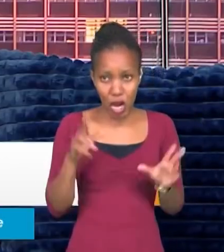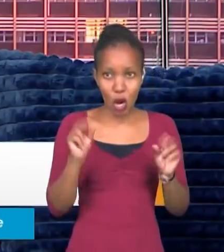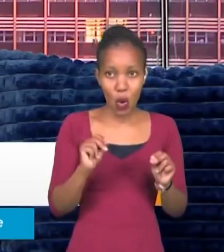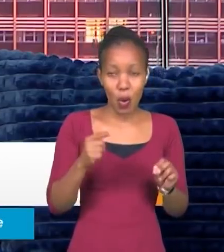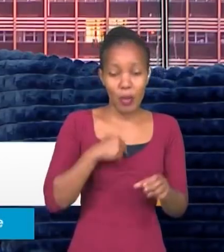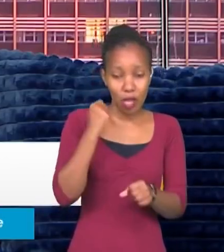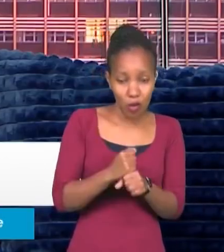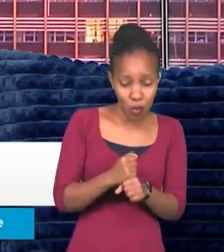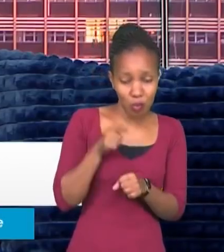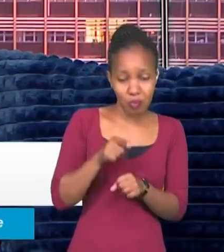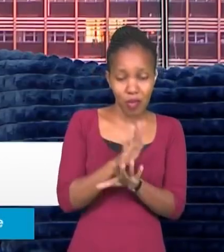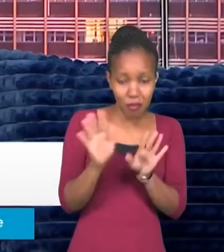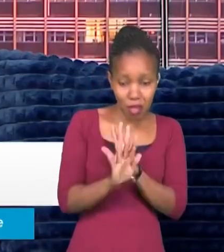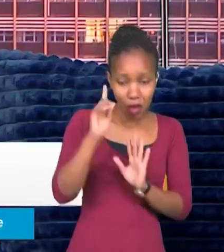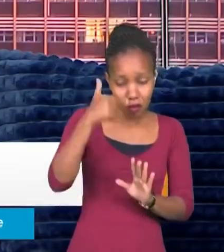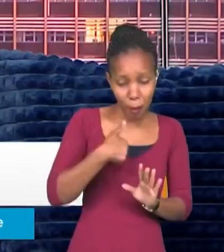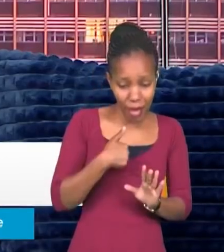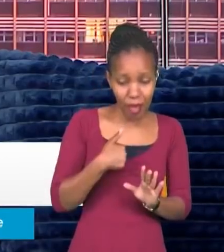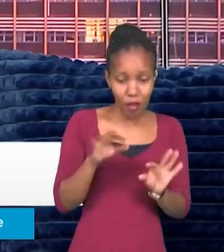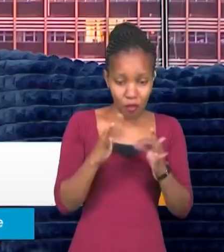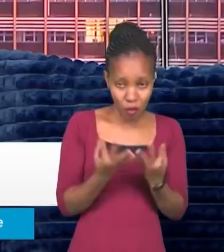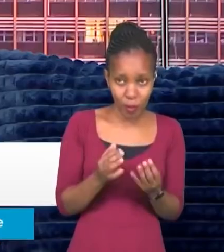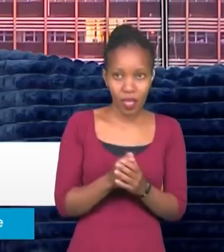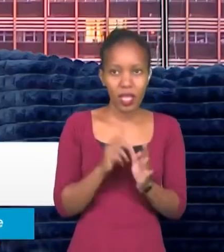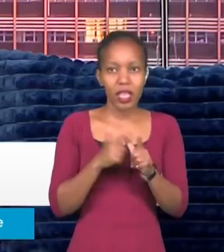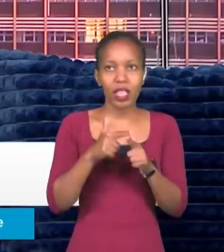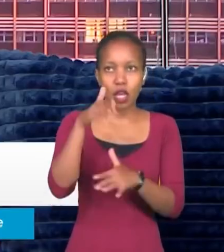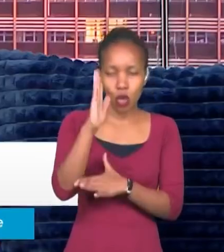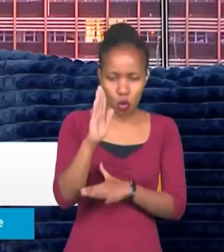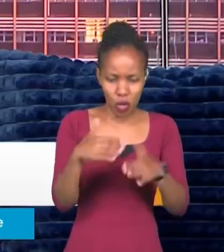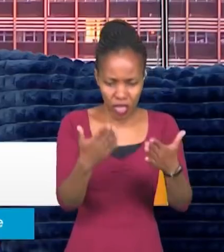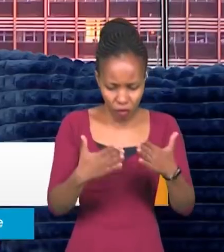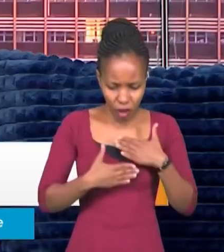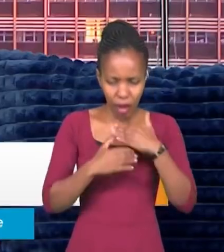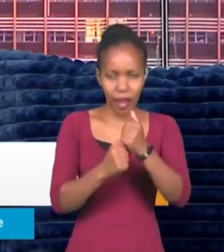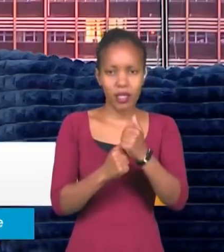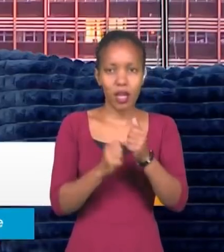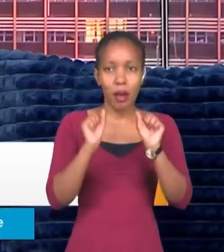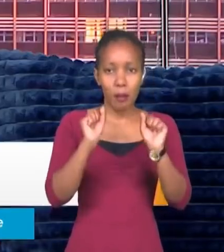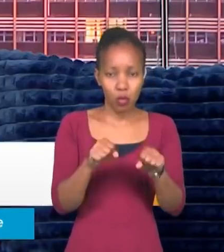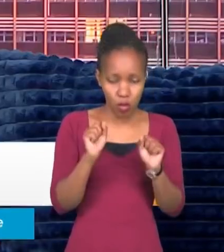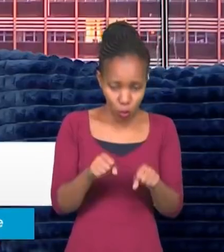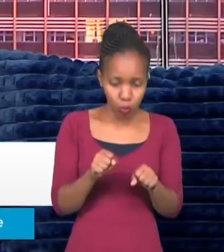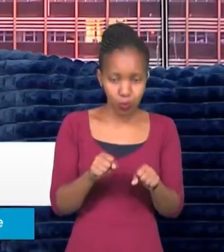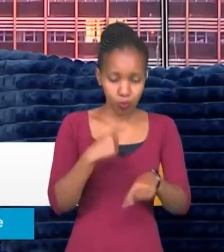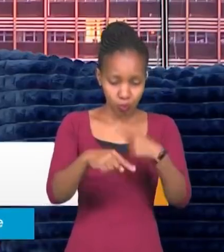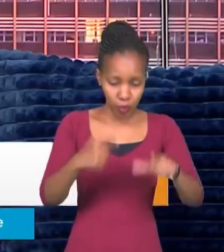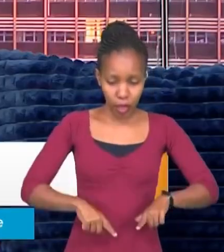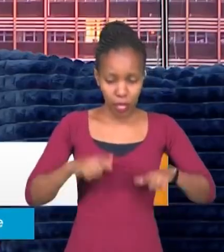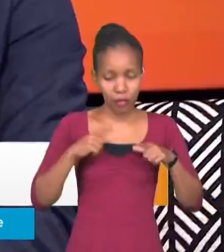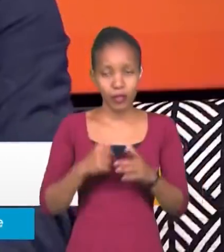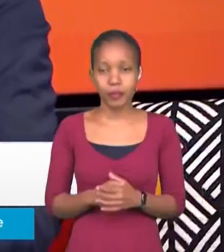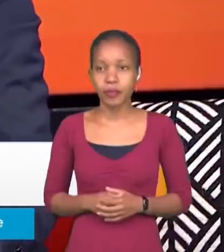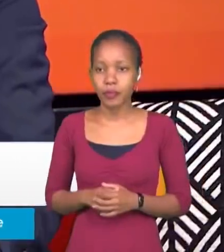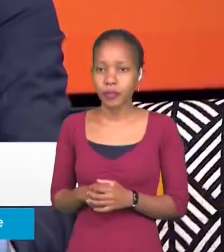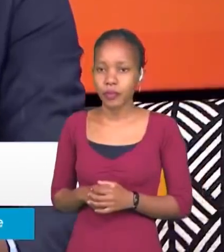them. So in that way, God also gives you that courage to navigate through life. Interesting.